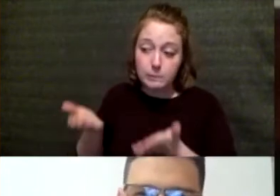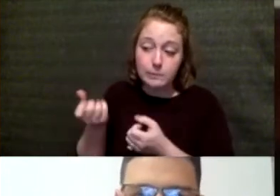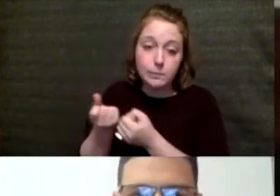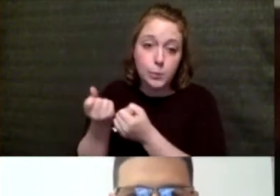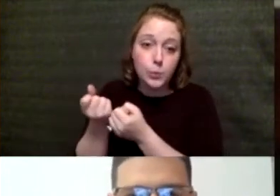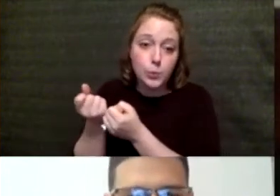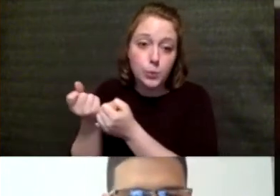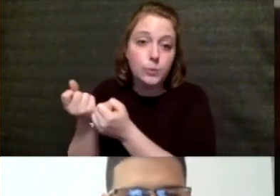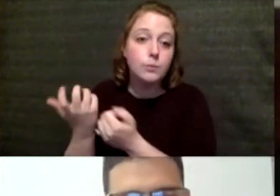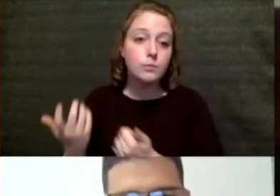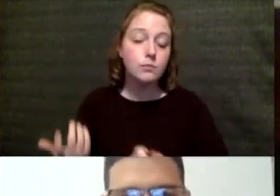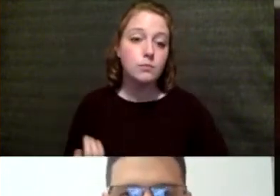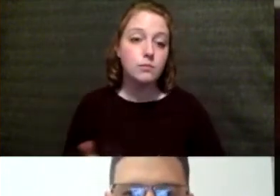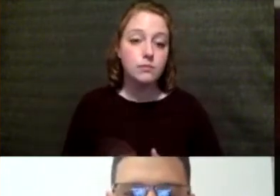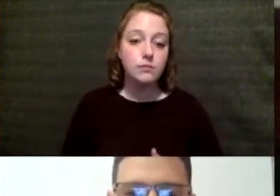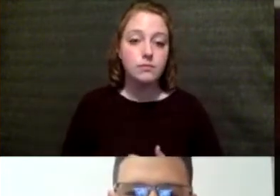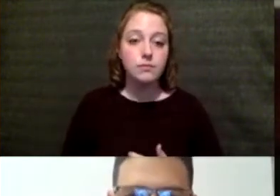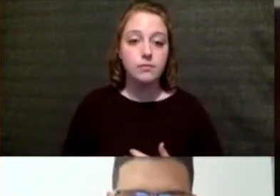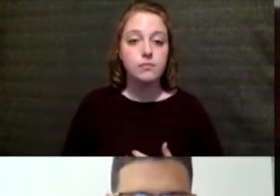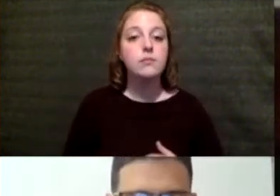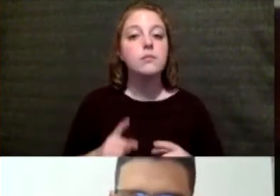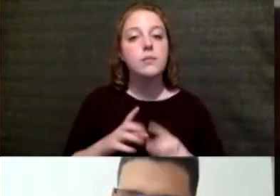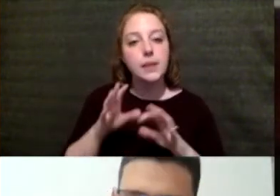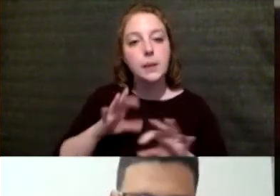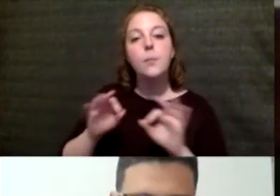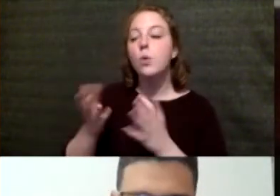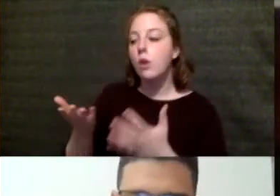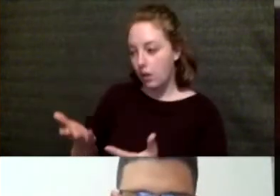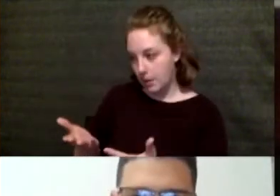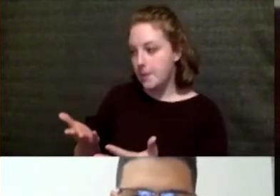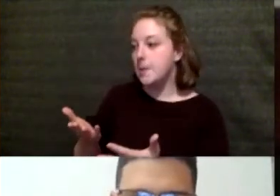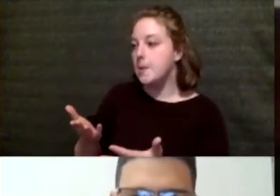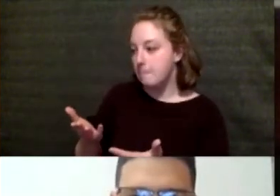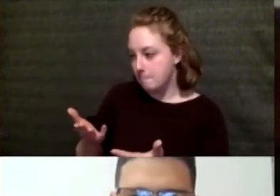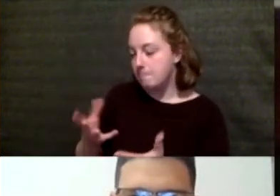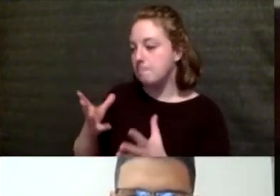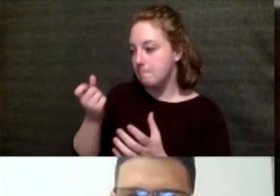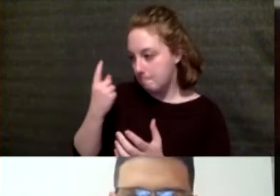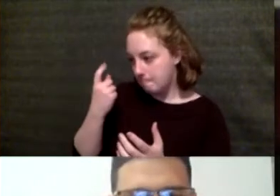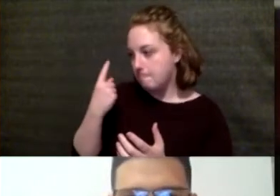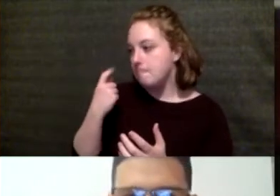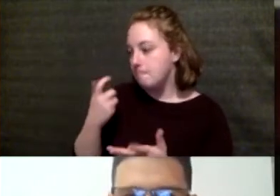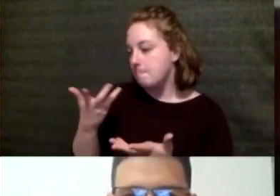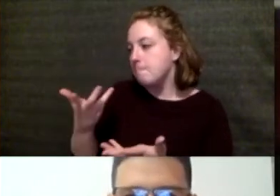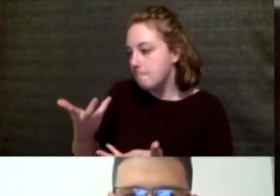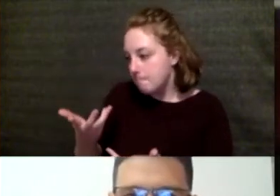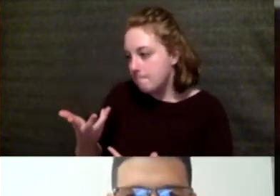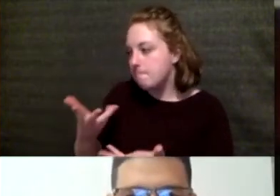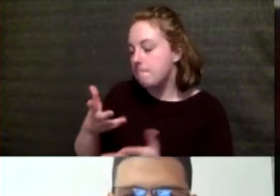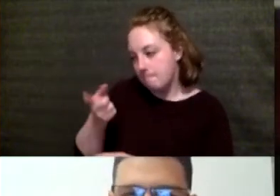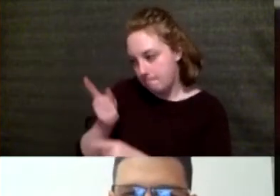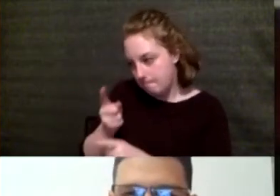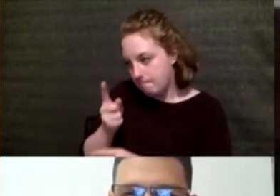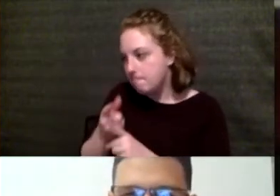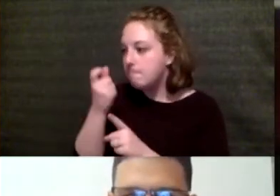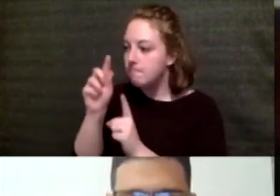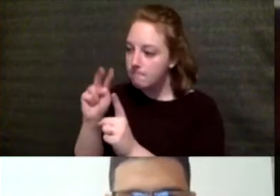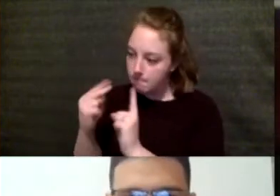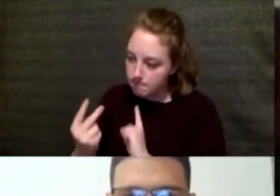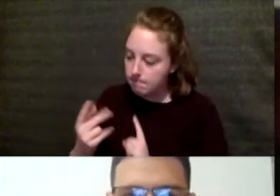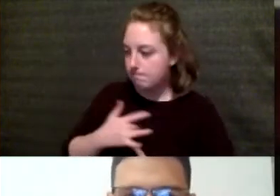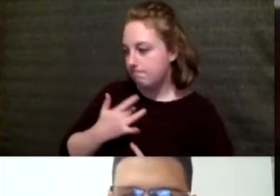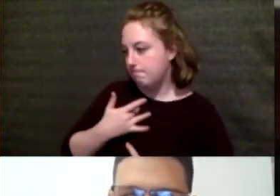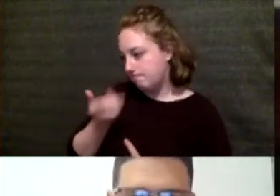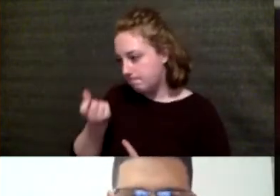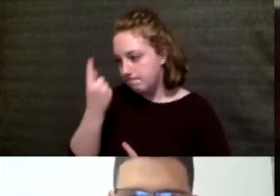hearing at the same time, but being seen, being heard, but just having that vision in place of, Hey, this is where we're going and we're here for you and we're going to help